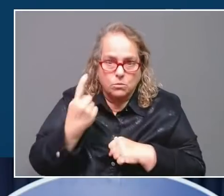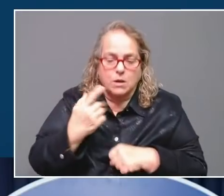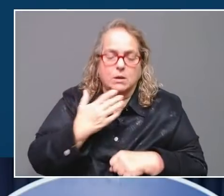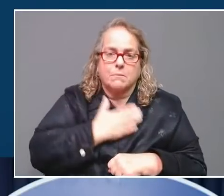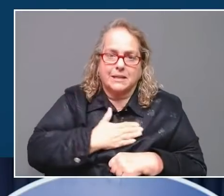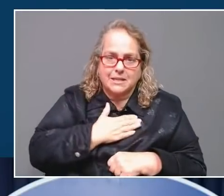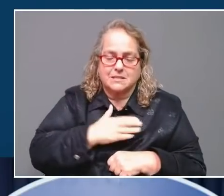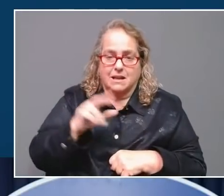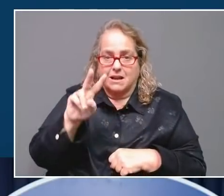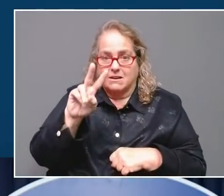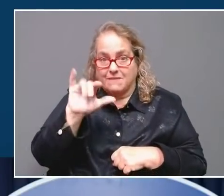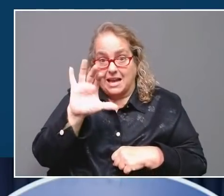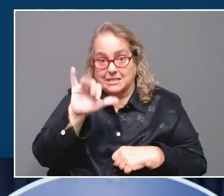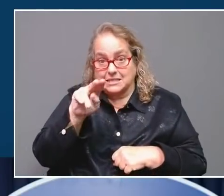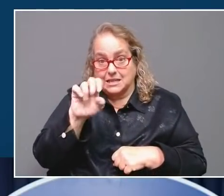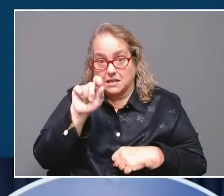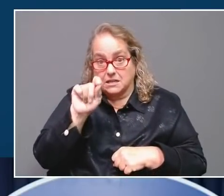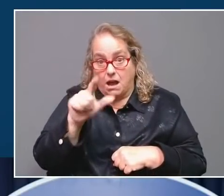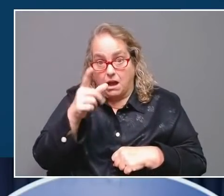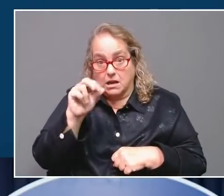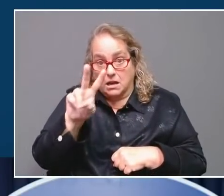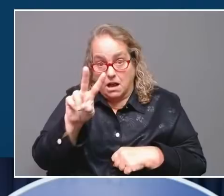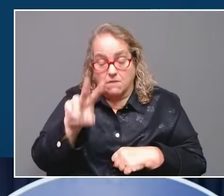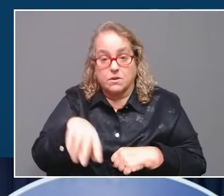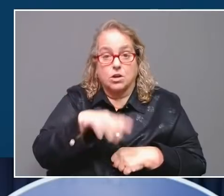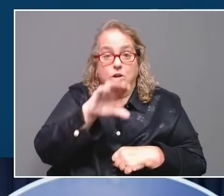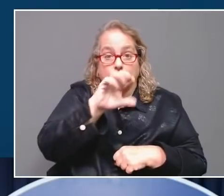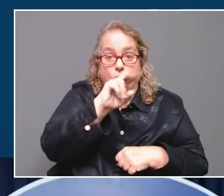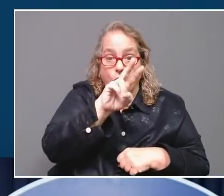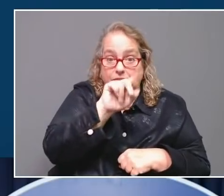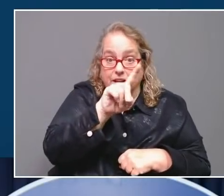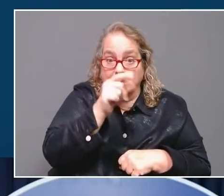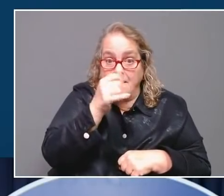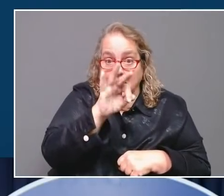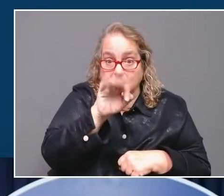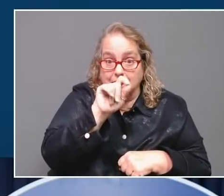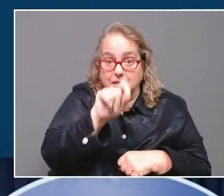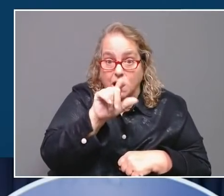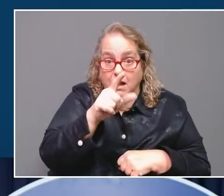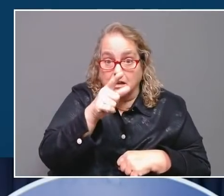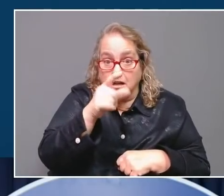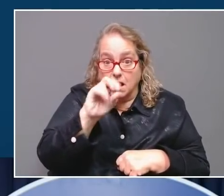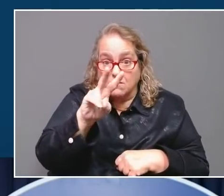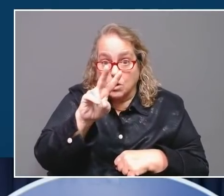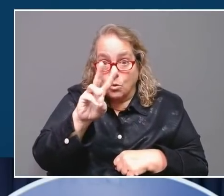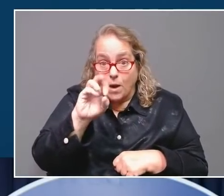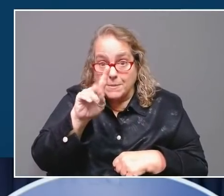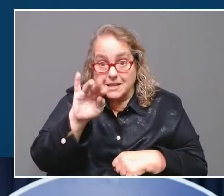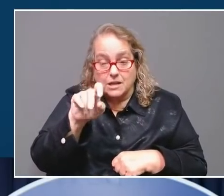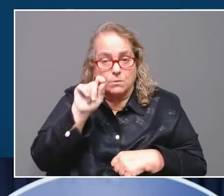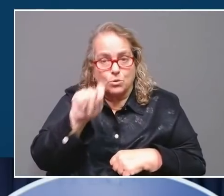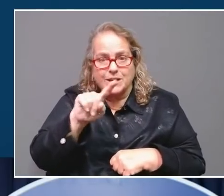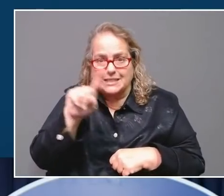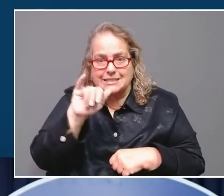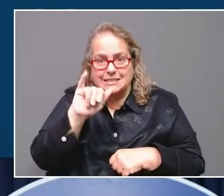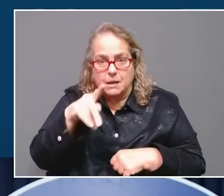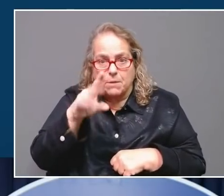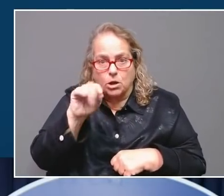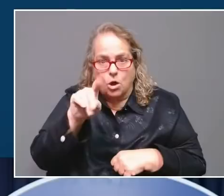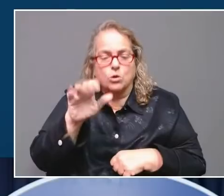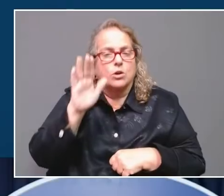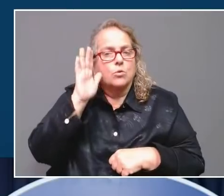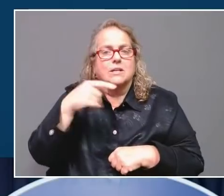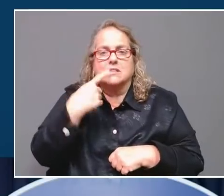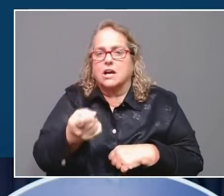same website via the KY COVID-19 website. You can put in a zip code, and it'll map within 5 miles, 10 miles, 15 miles,